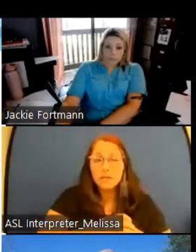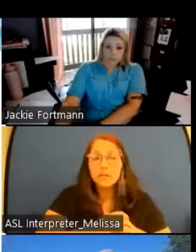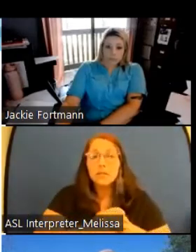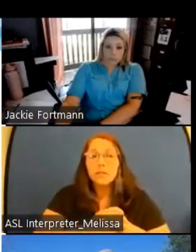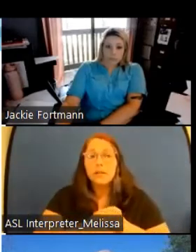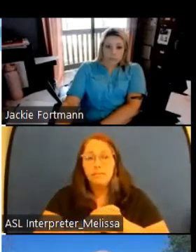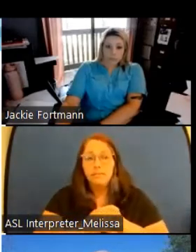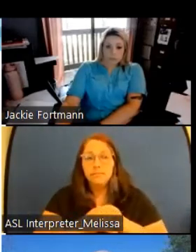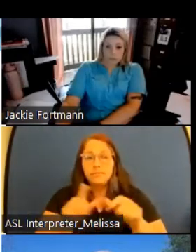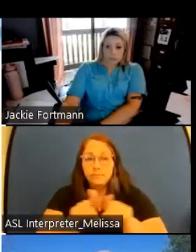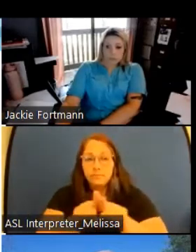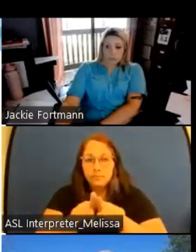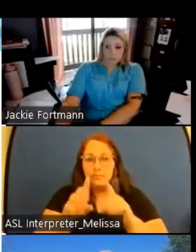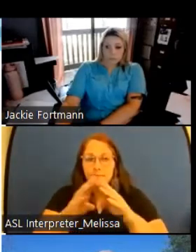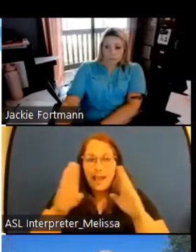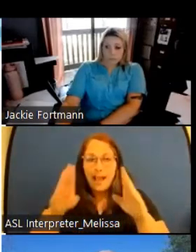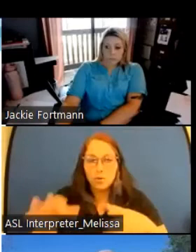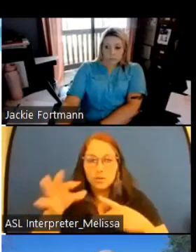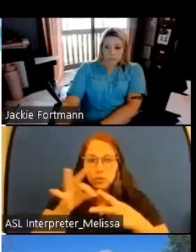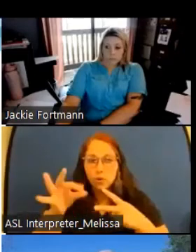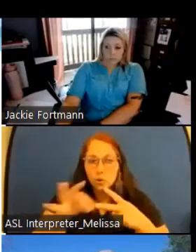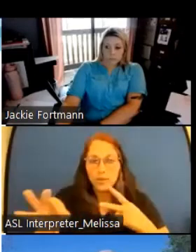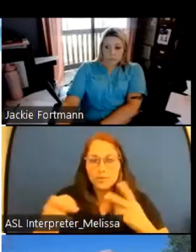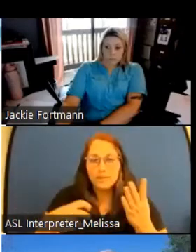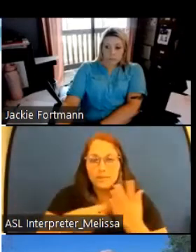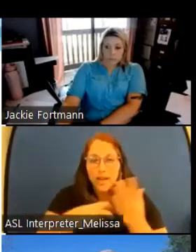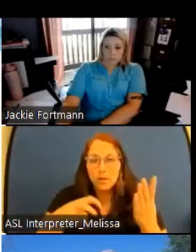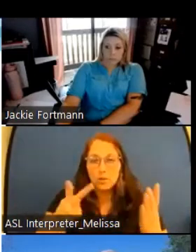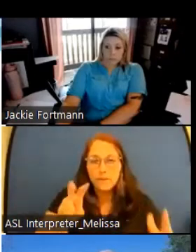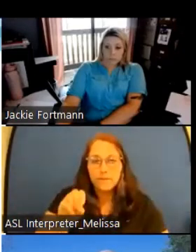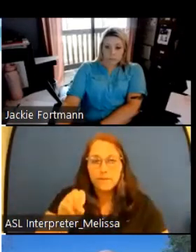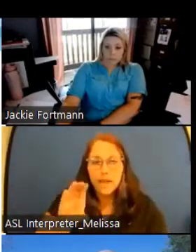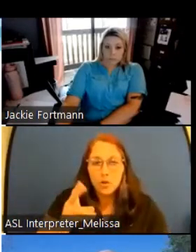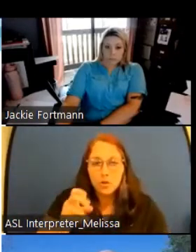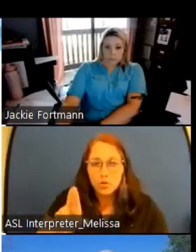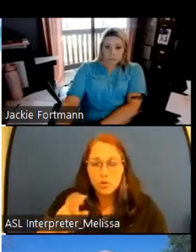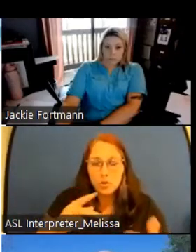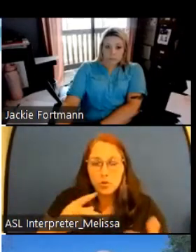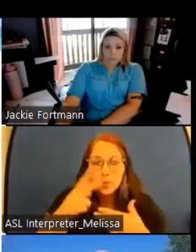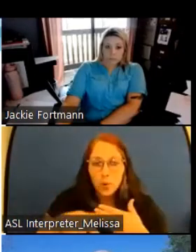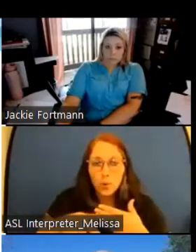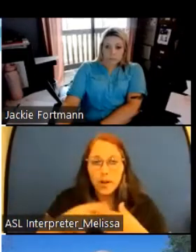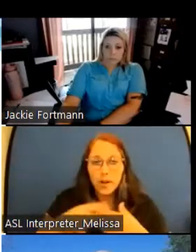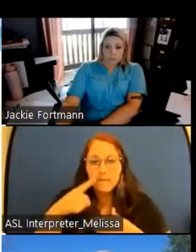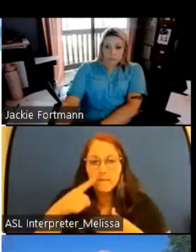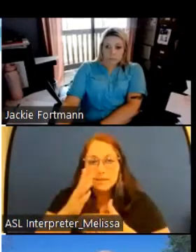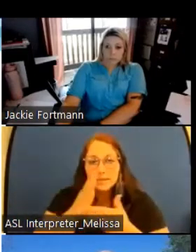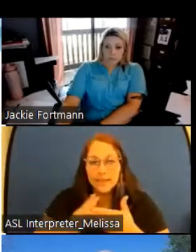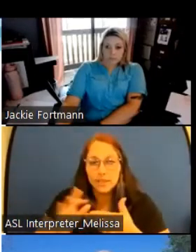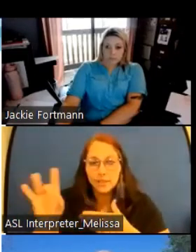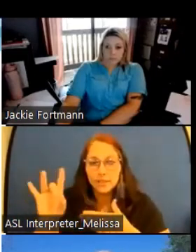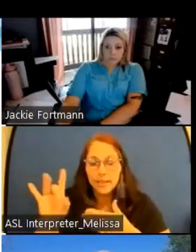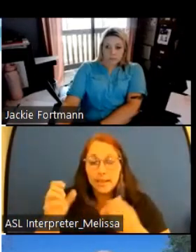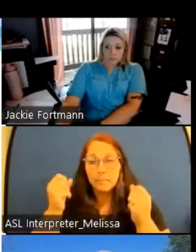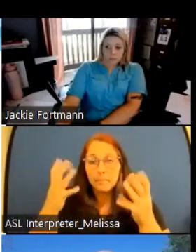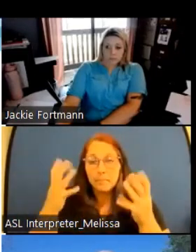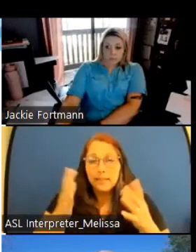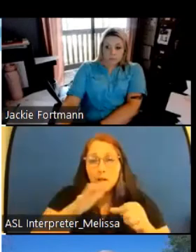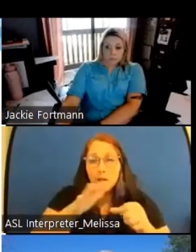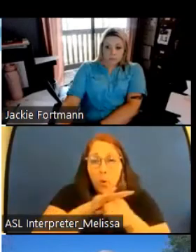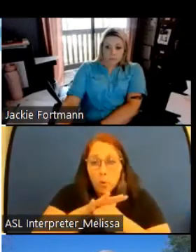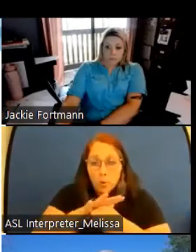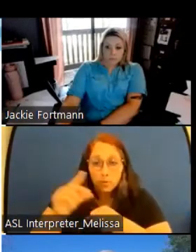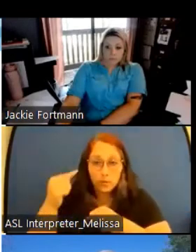Voucher Program, some know as Section 8 administrator for many of the local governments or local areas in